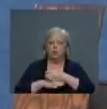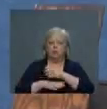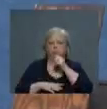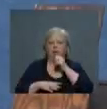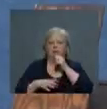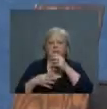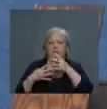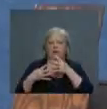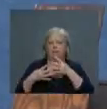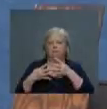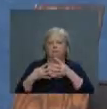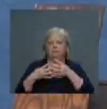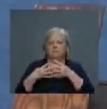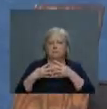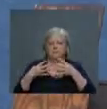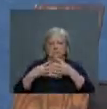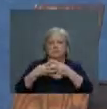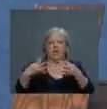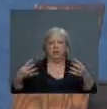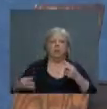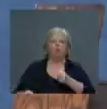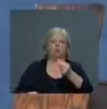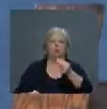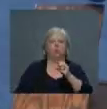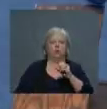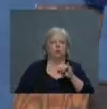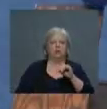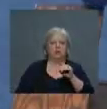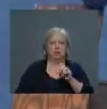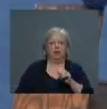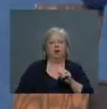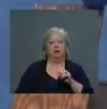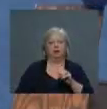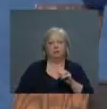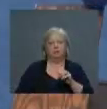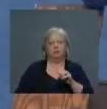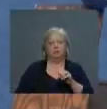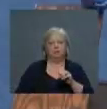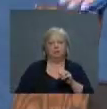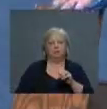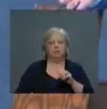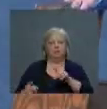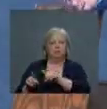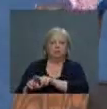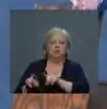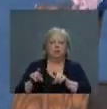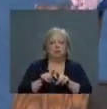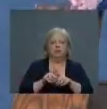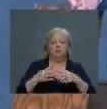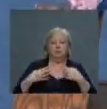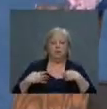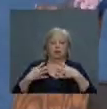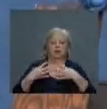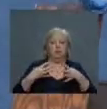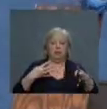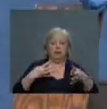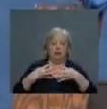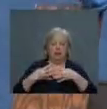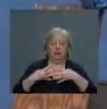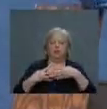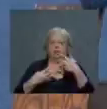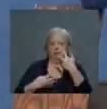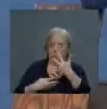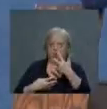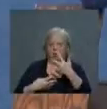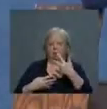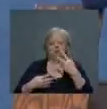privacy fence on the north side, and also that's gated with three gates,